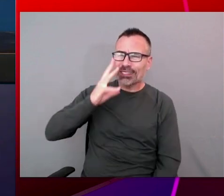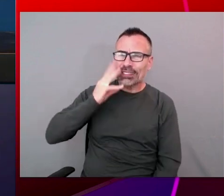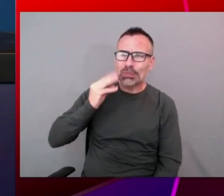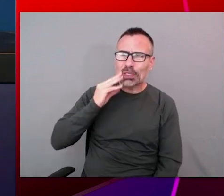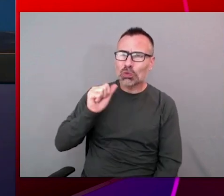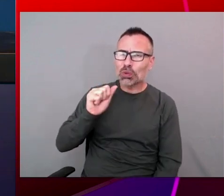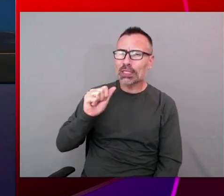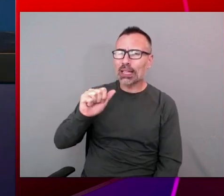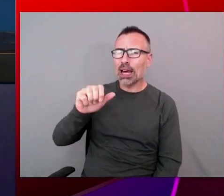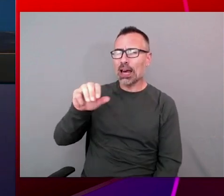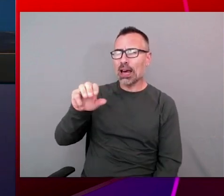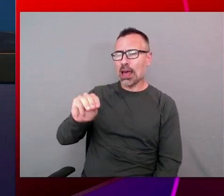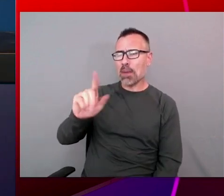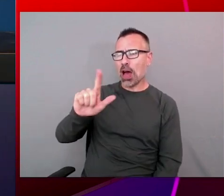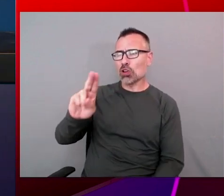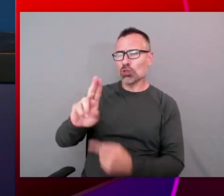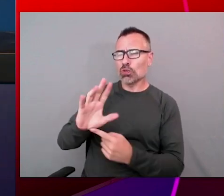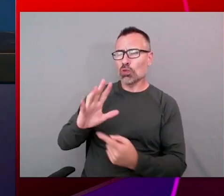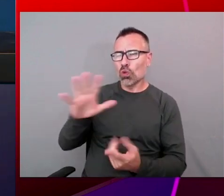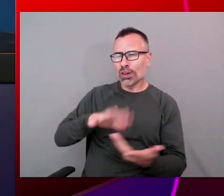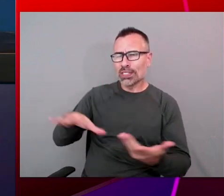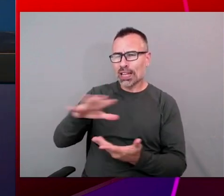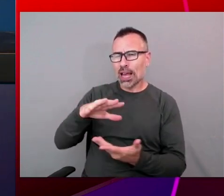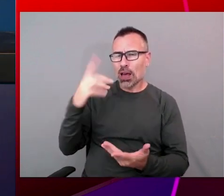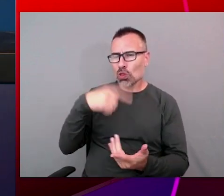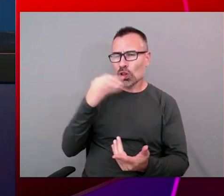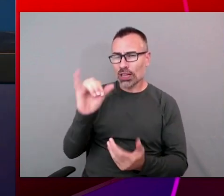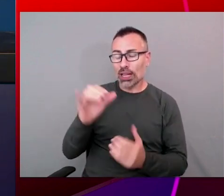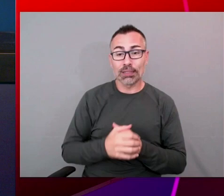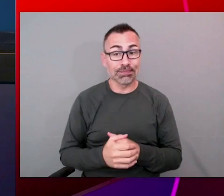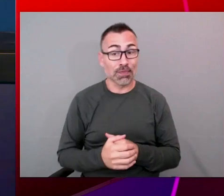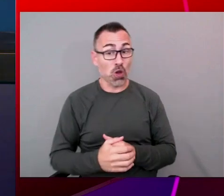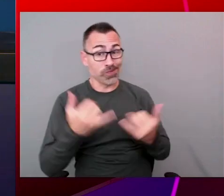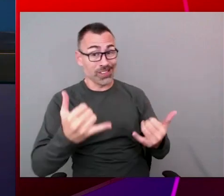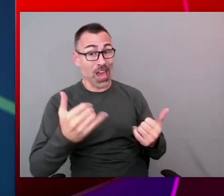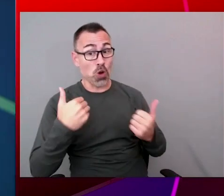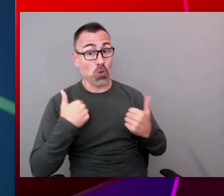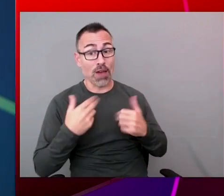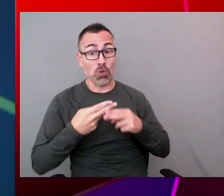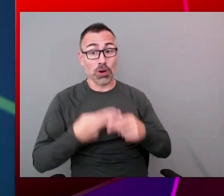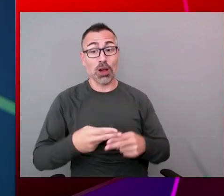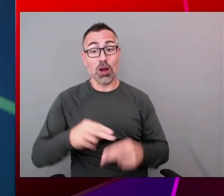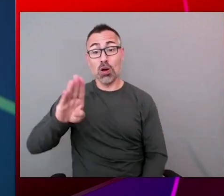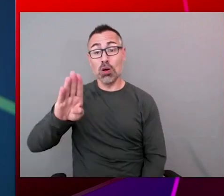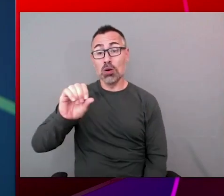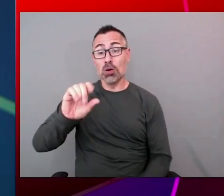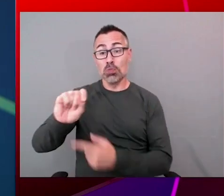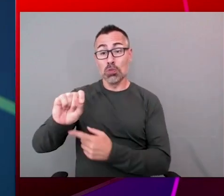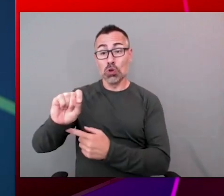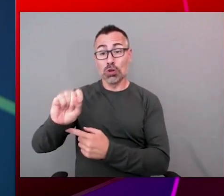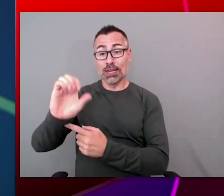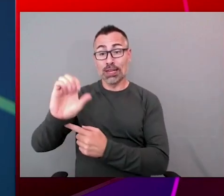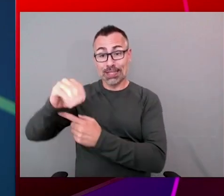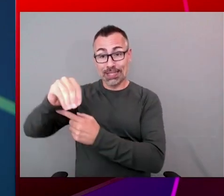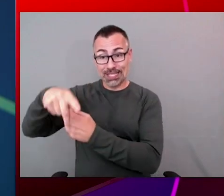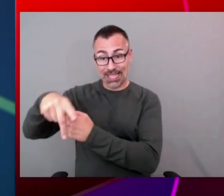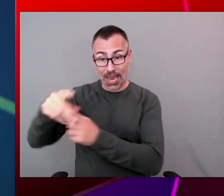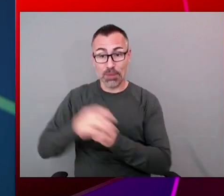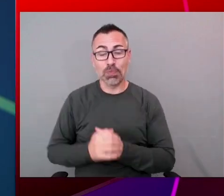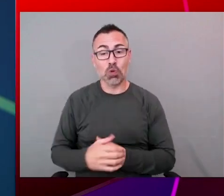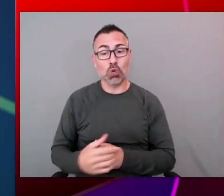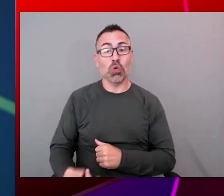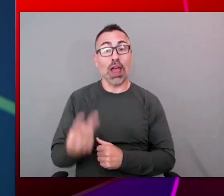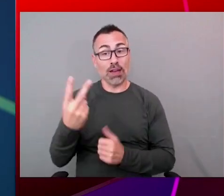experience right now is the boot camps. So we have these educator boot camps that we offer. They're 2